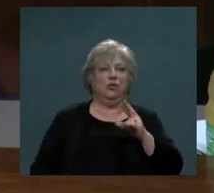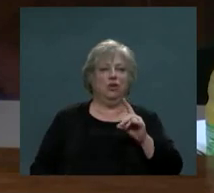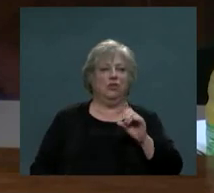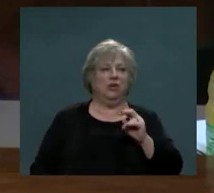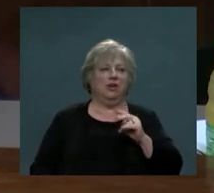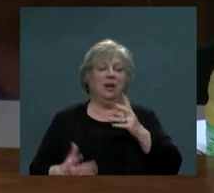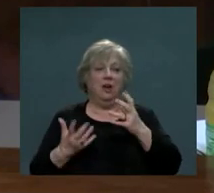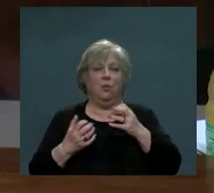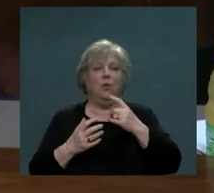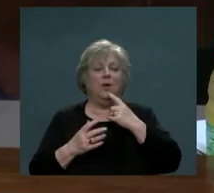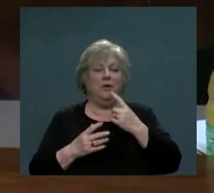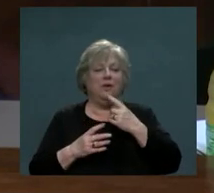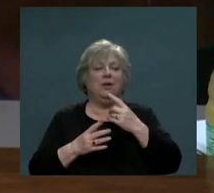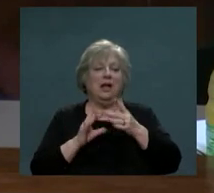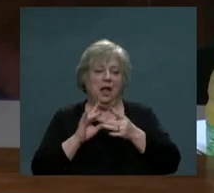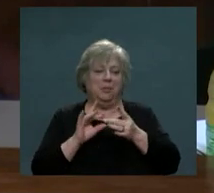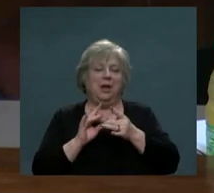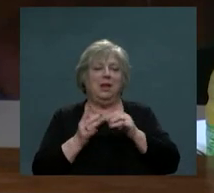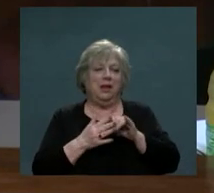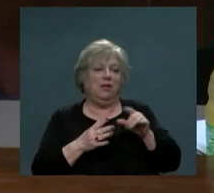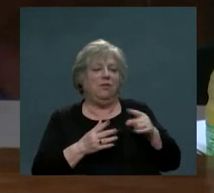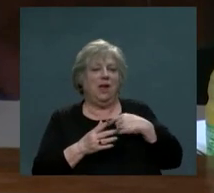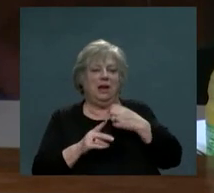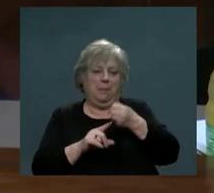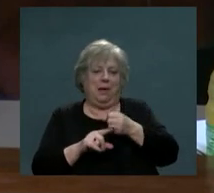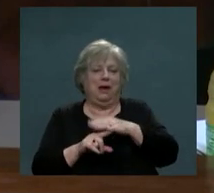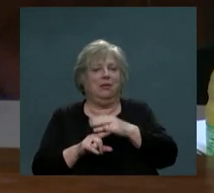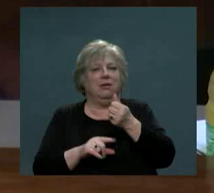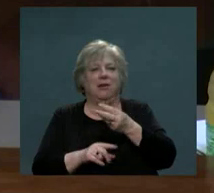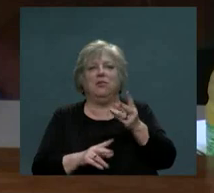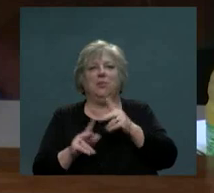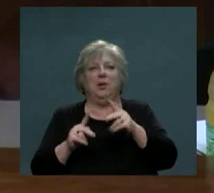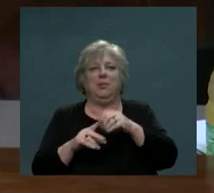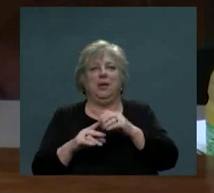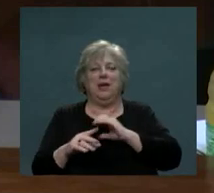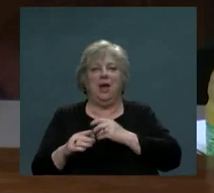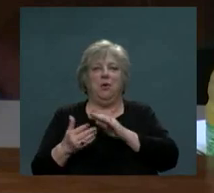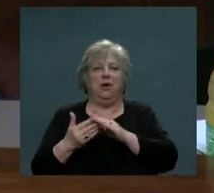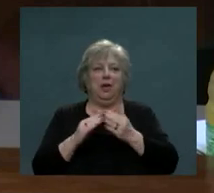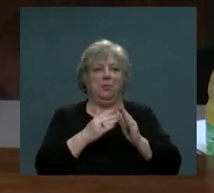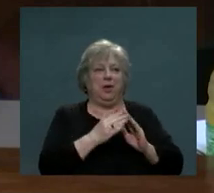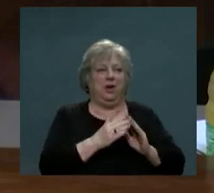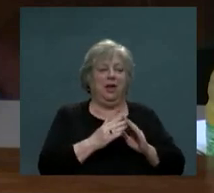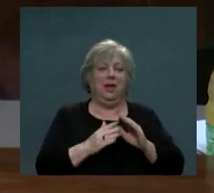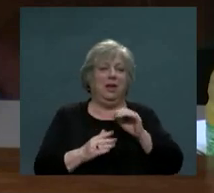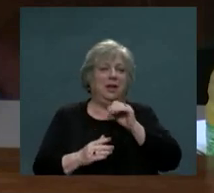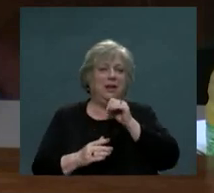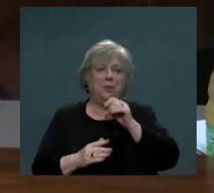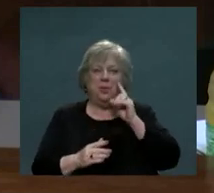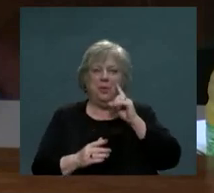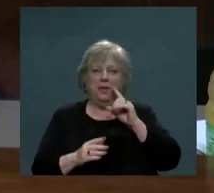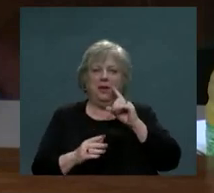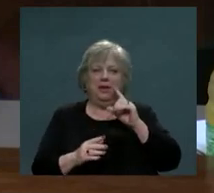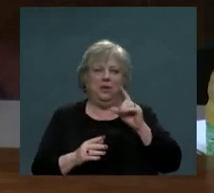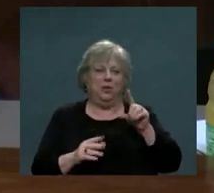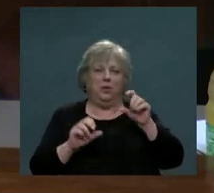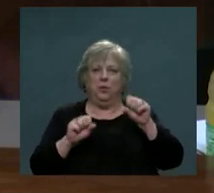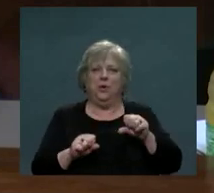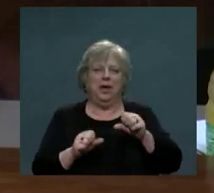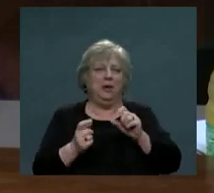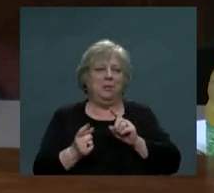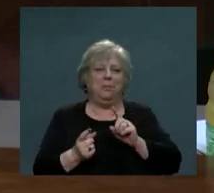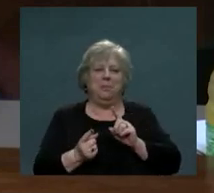impact on a number of people in our community. I don't think you can meet any family that's nicer, more engaging, or